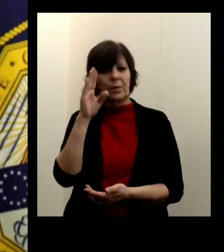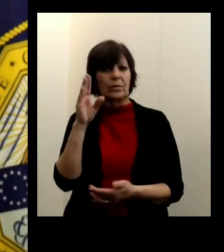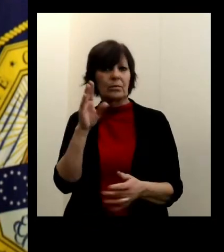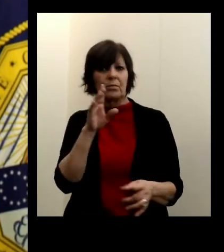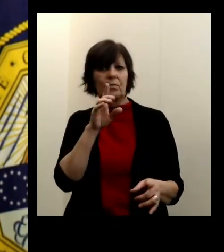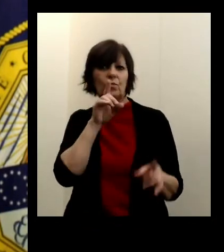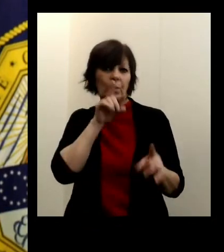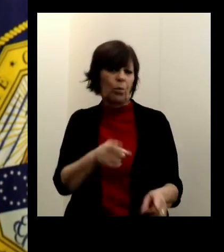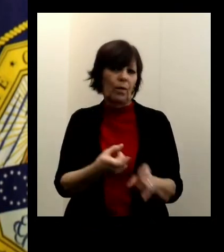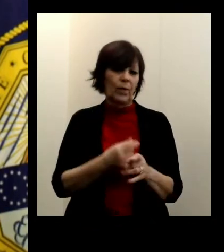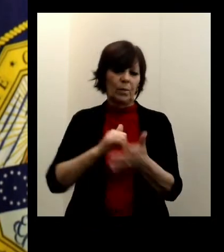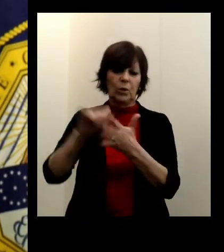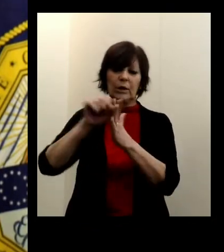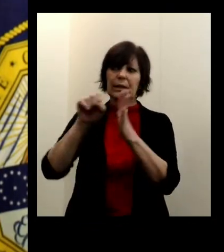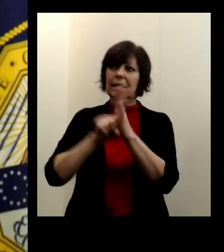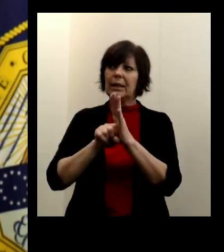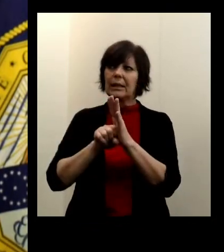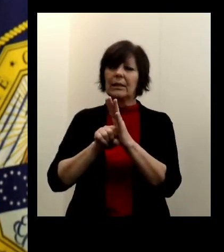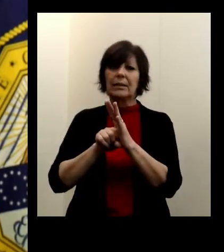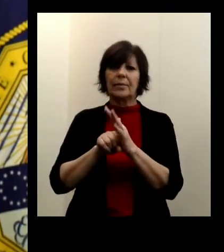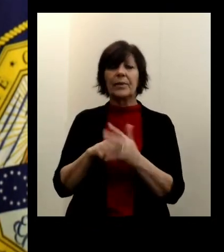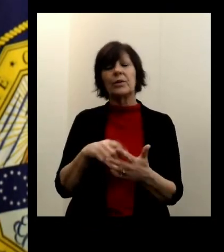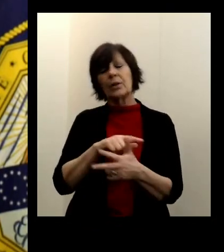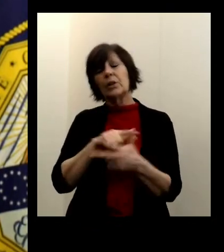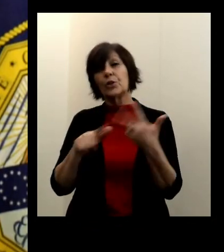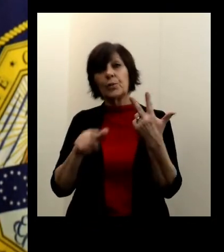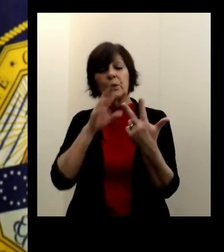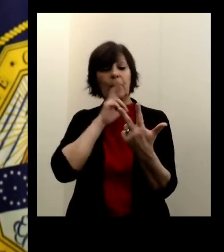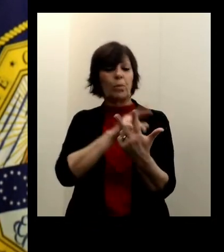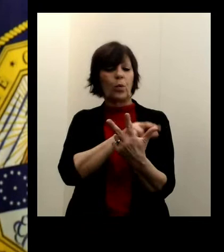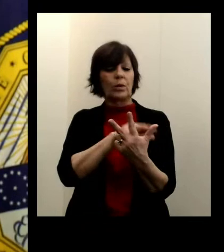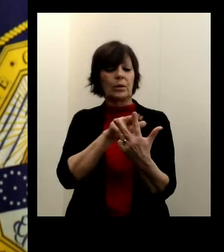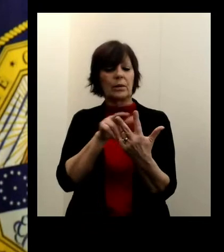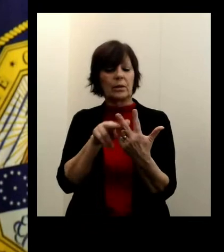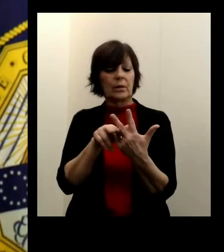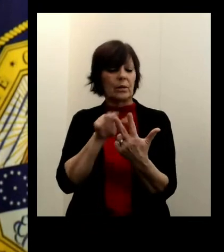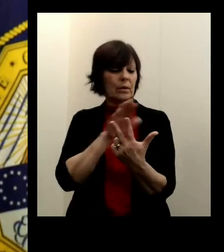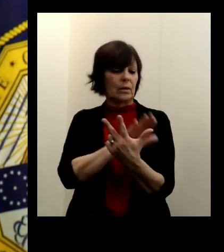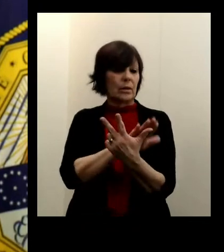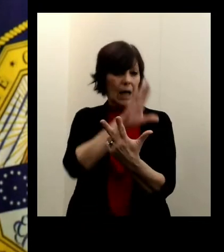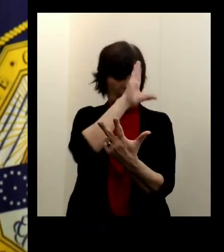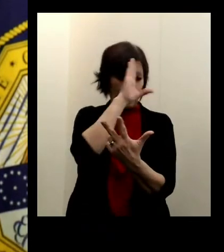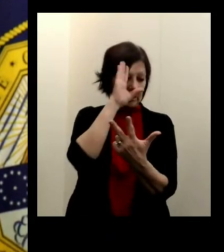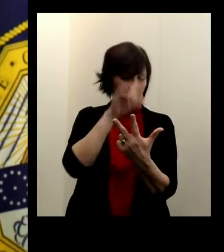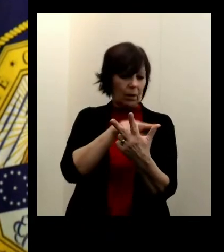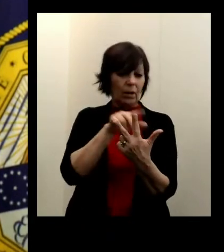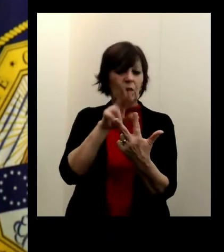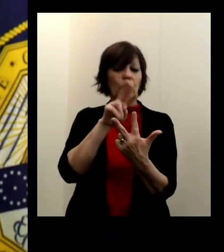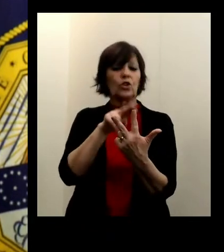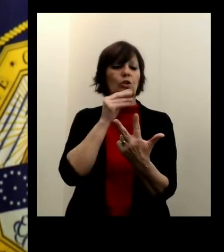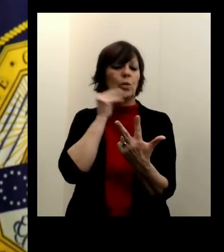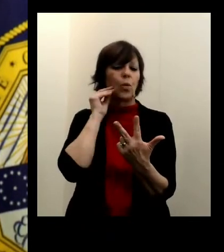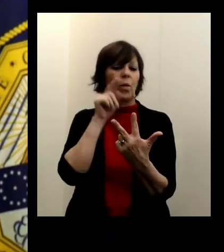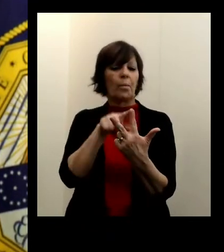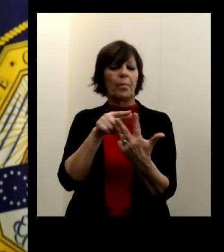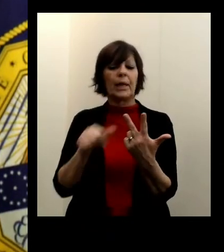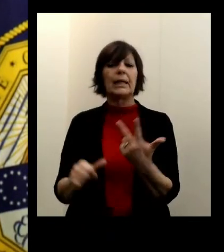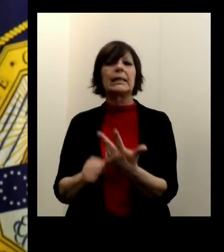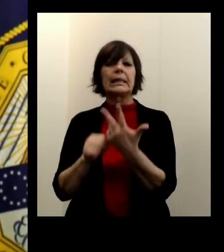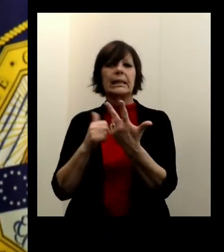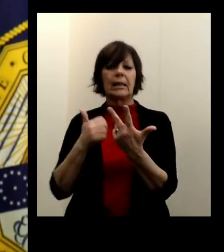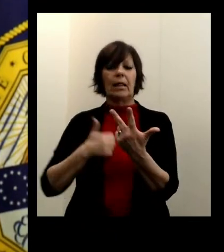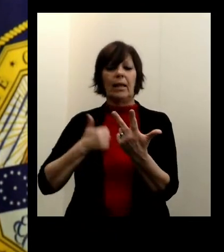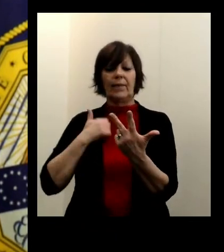which includes there's 3 different reports, actually. They all come at once. One's the hospitals, one's the nursing homes, one's the assisted living facilities.